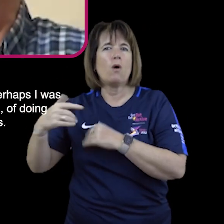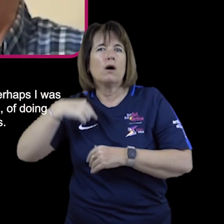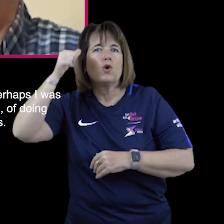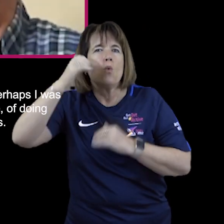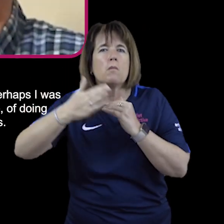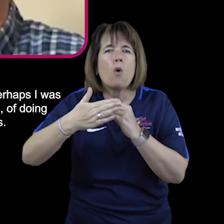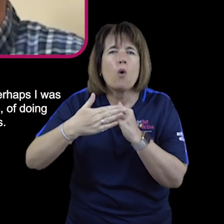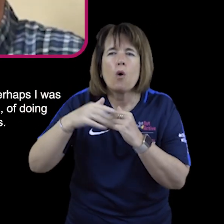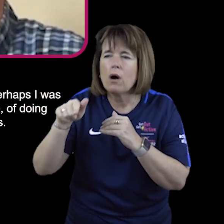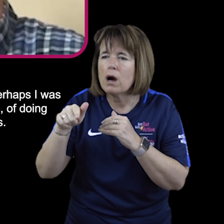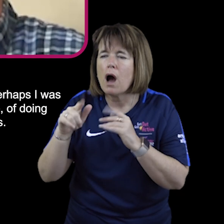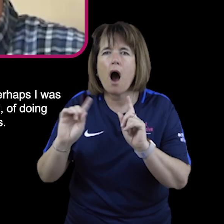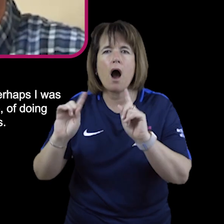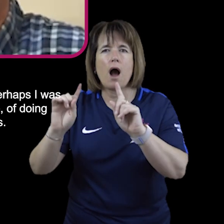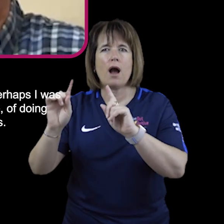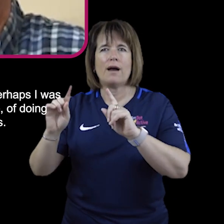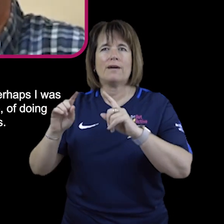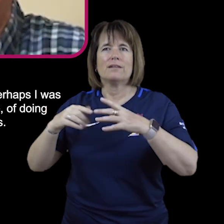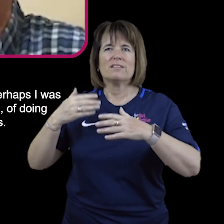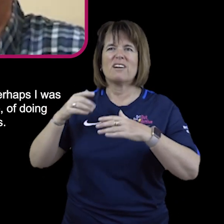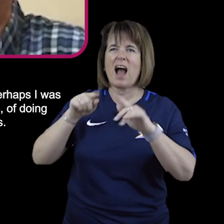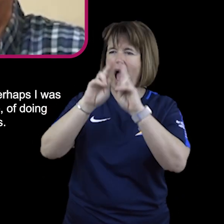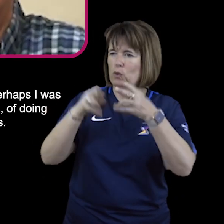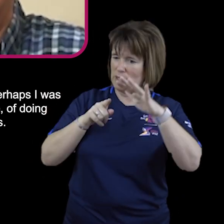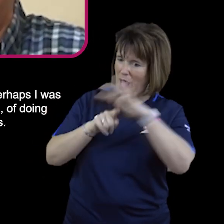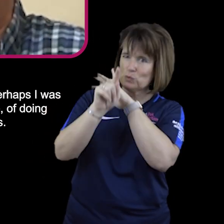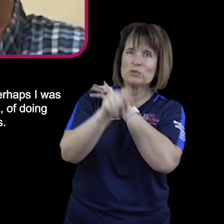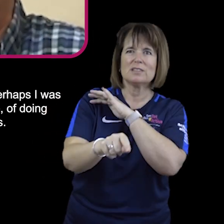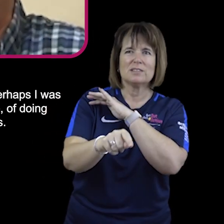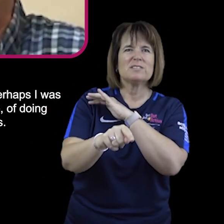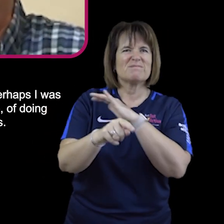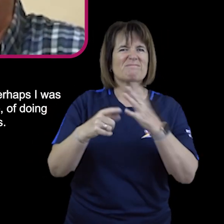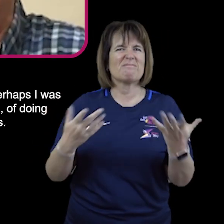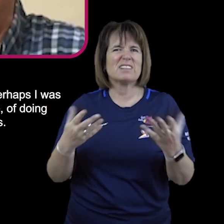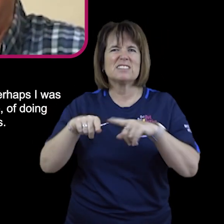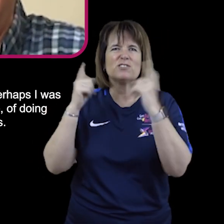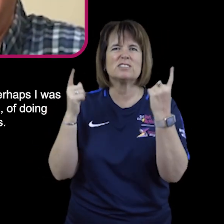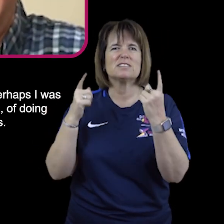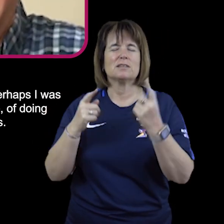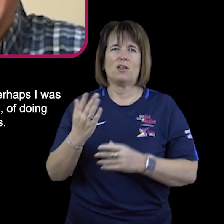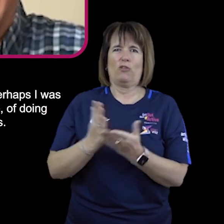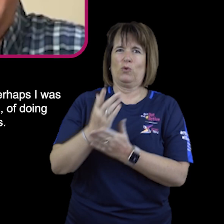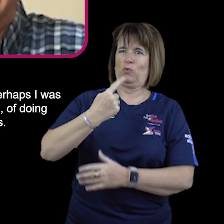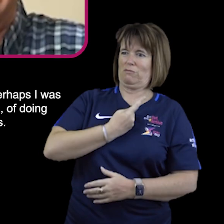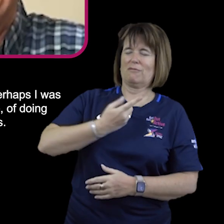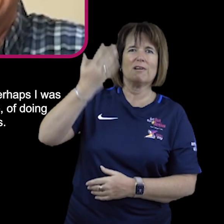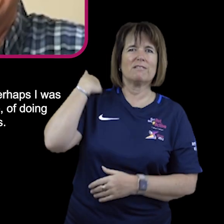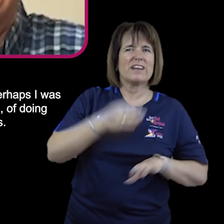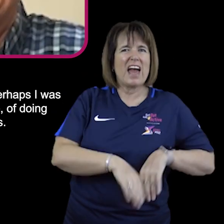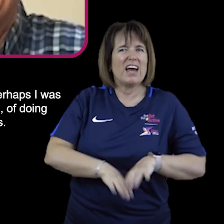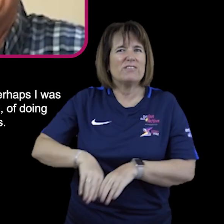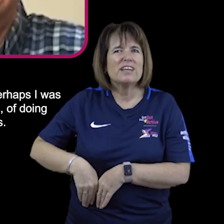And it was a good way of getting out of the house, of doing something different. I